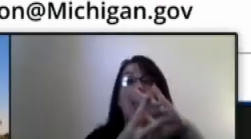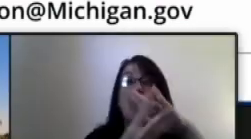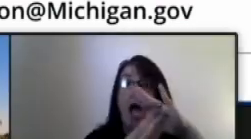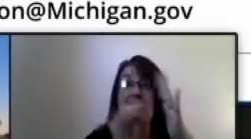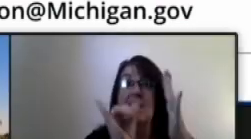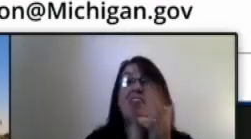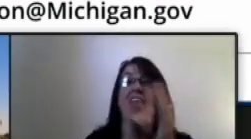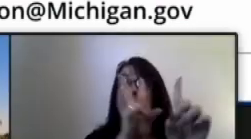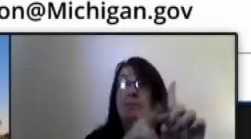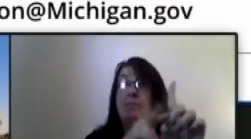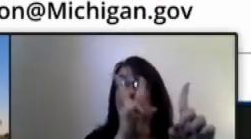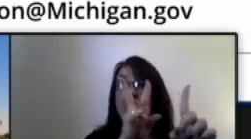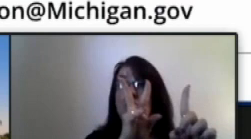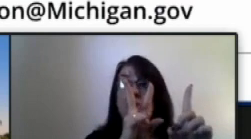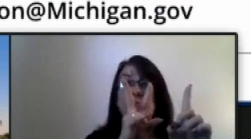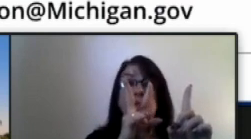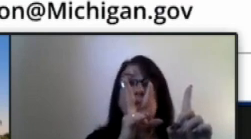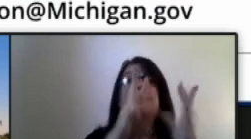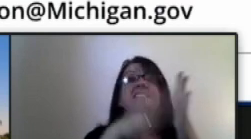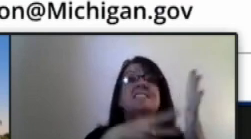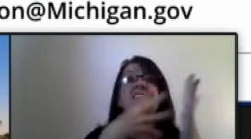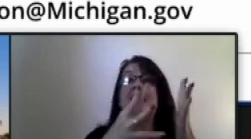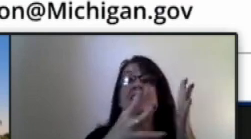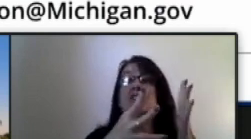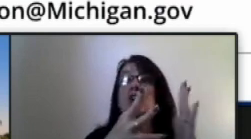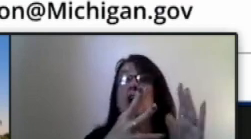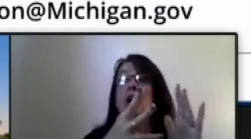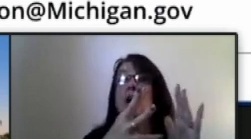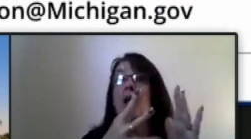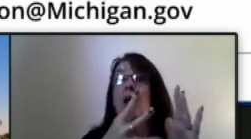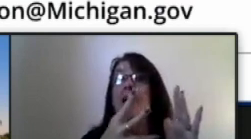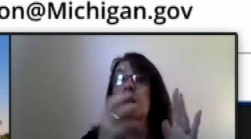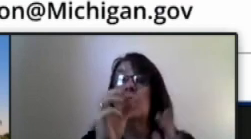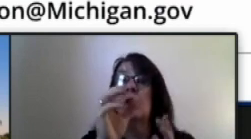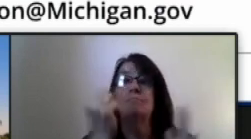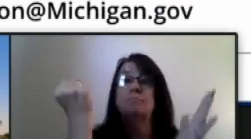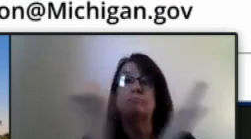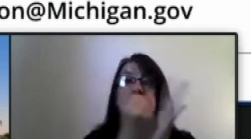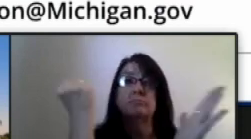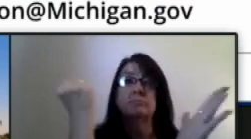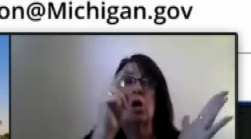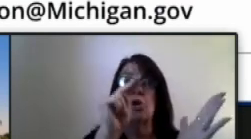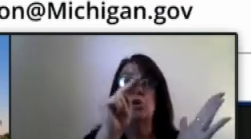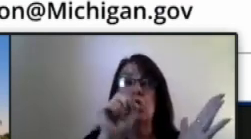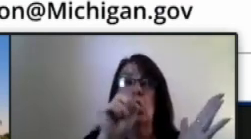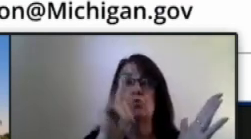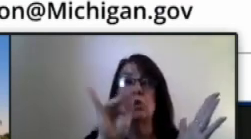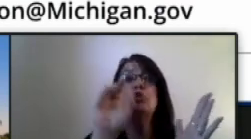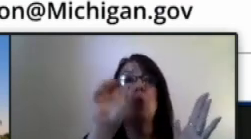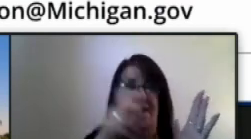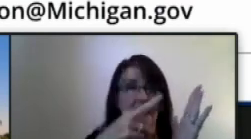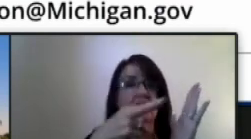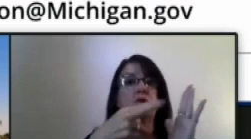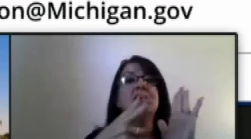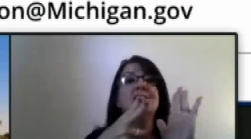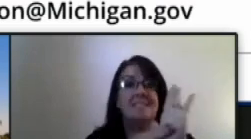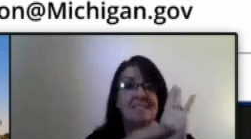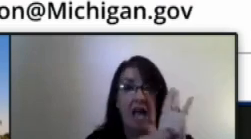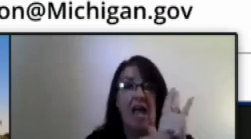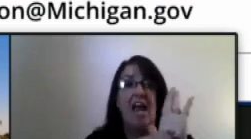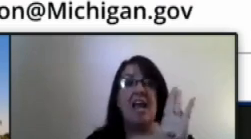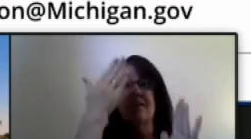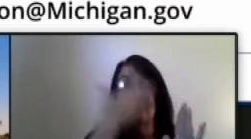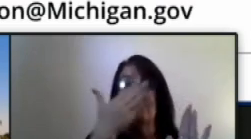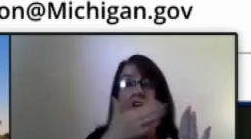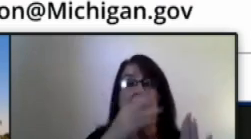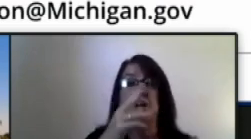application and schedule an appointment to have the application notarized. You do have to sign the application in the presence of a notary